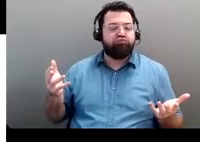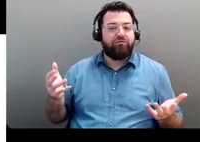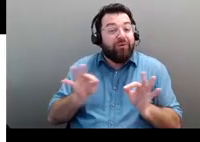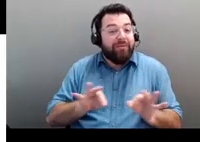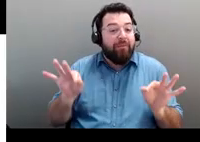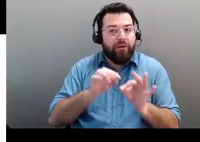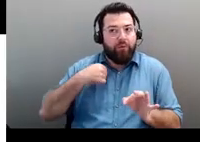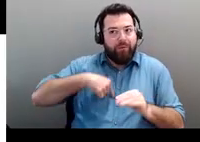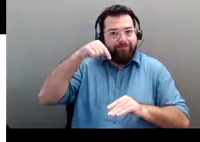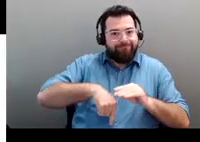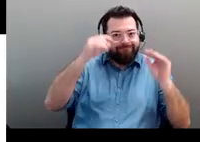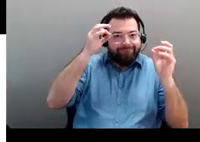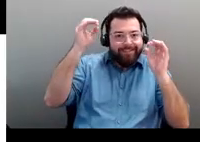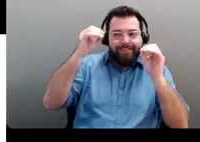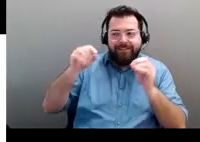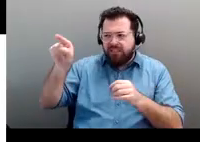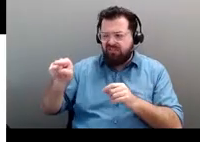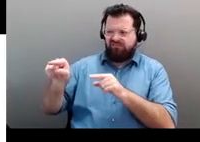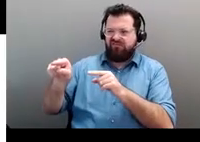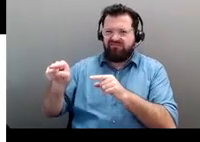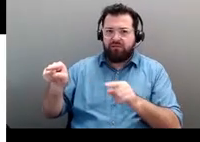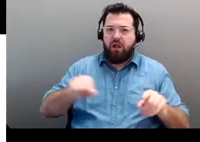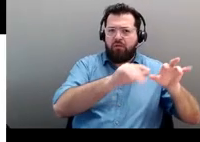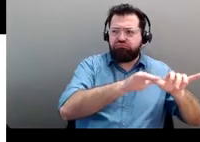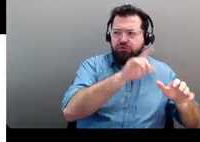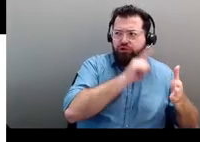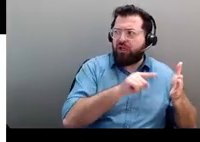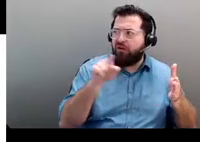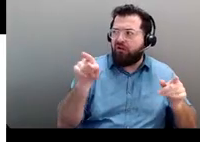responses. It's important to also understand